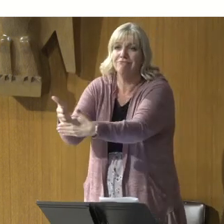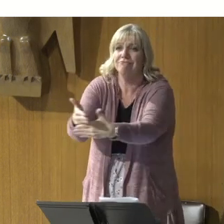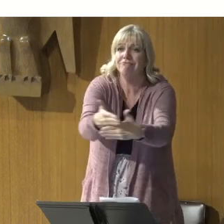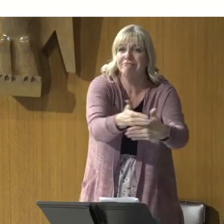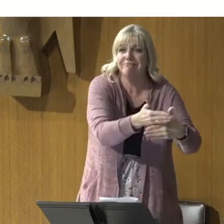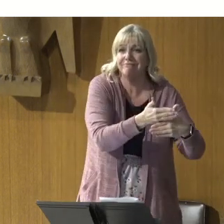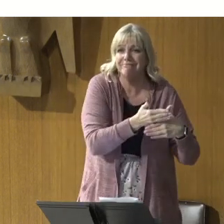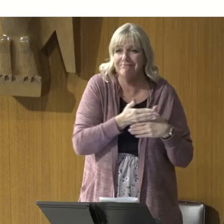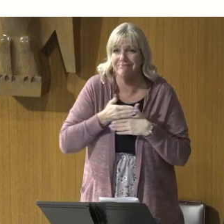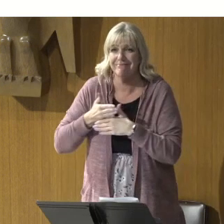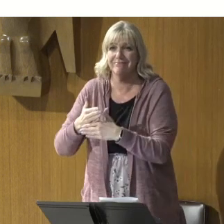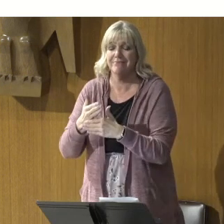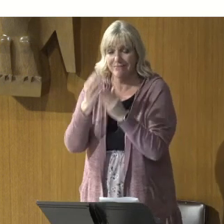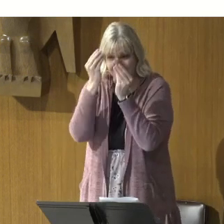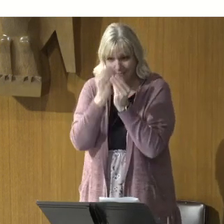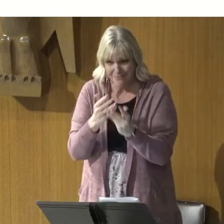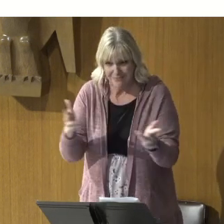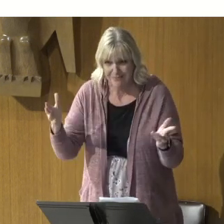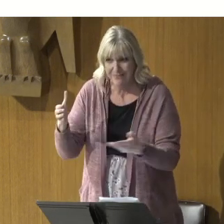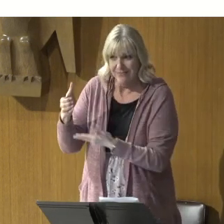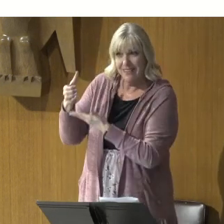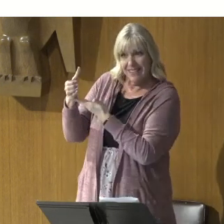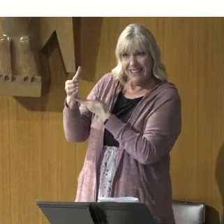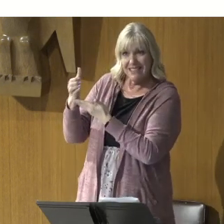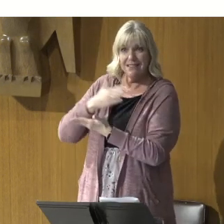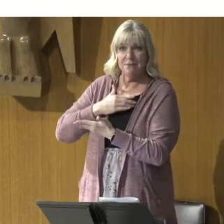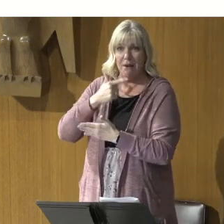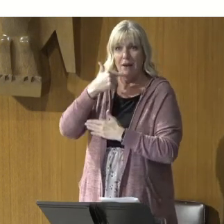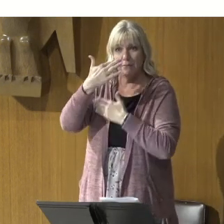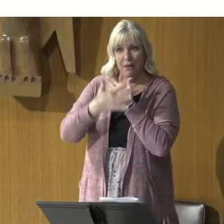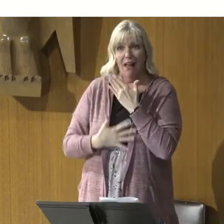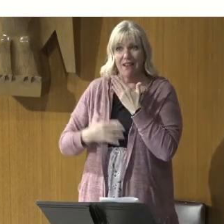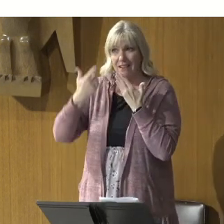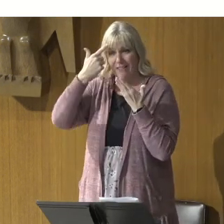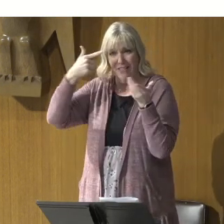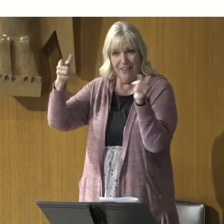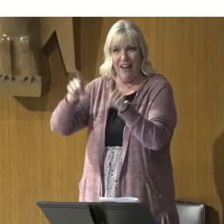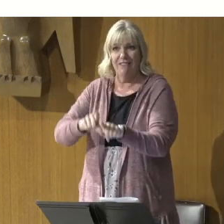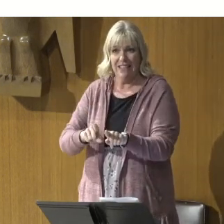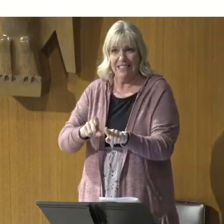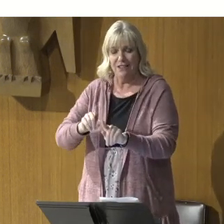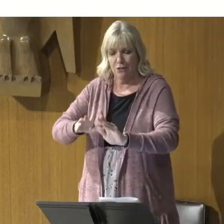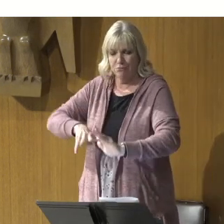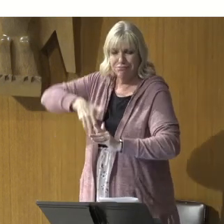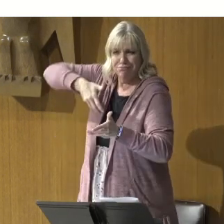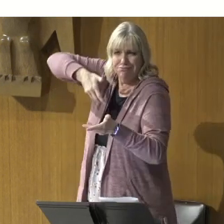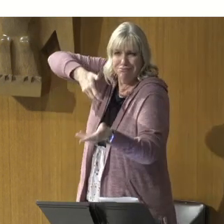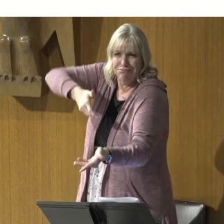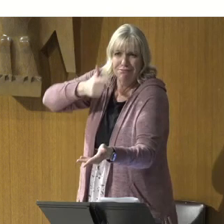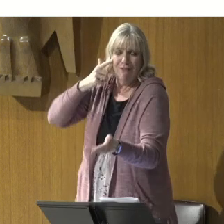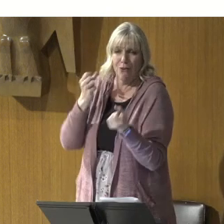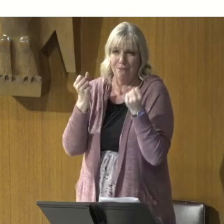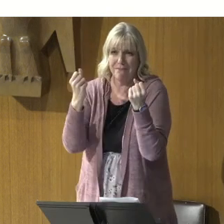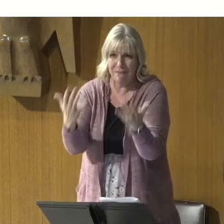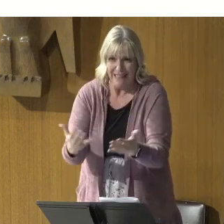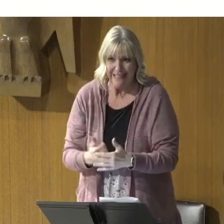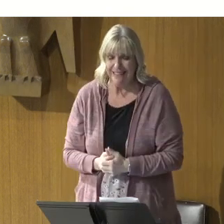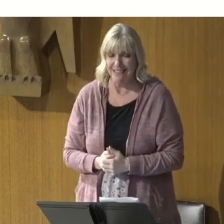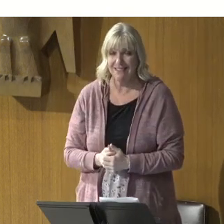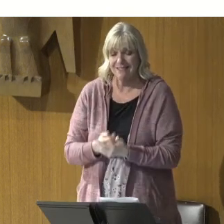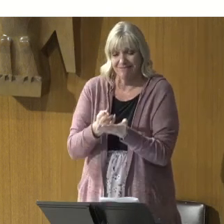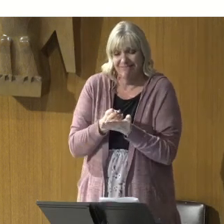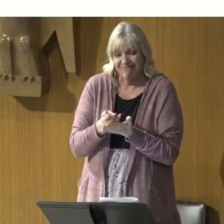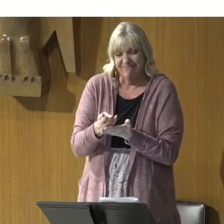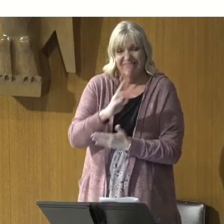from it. He said to them, This is my blood of the covenant, which is poured out for many. Truly I tell you, I will never